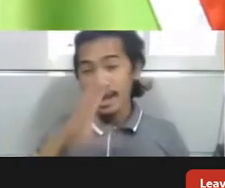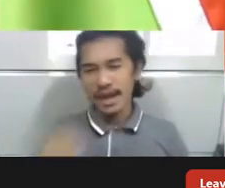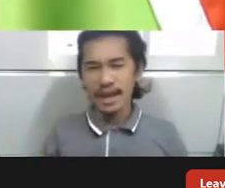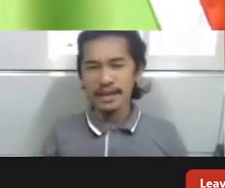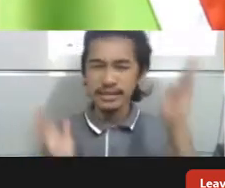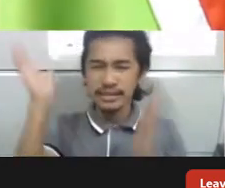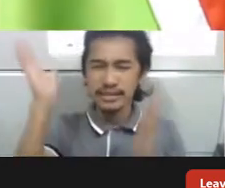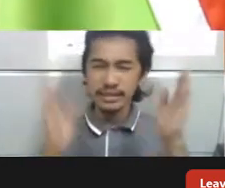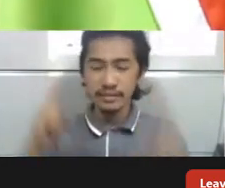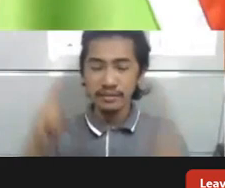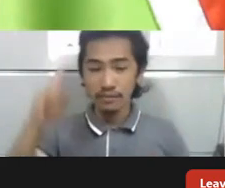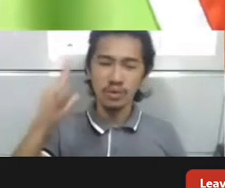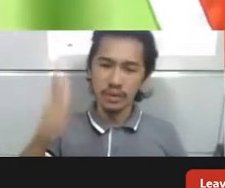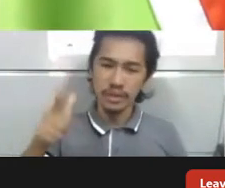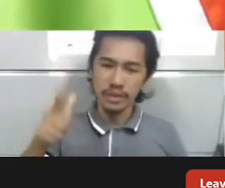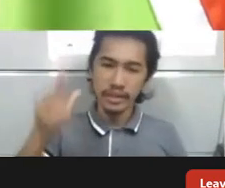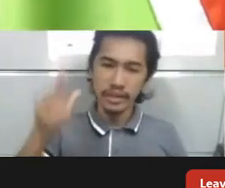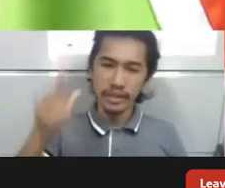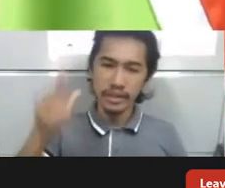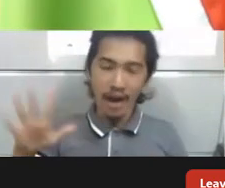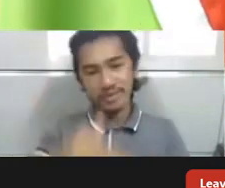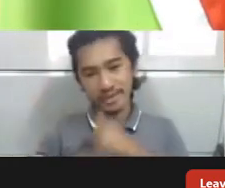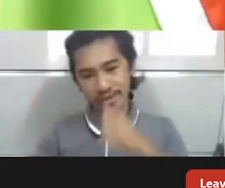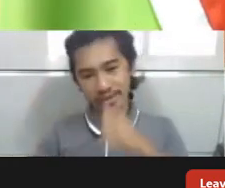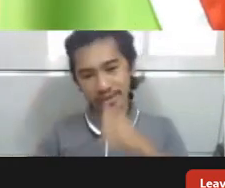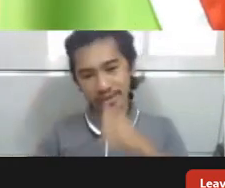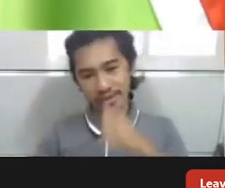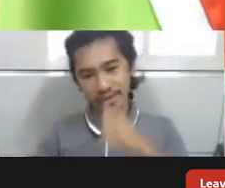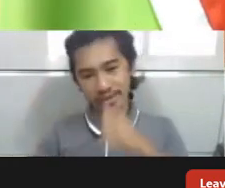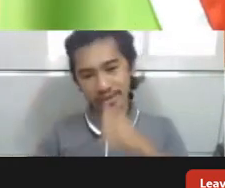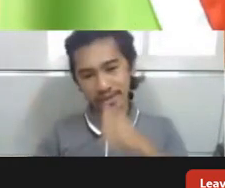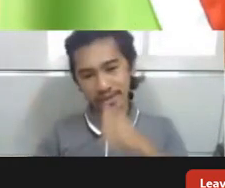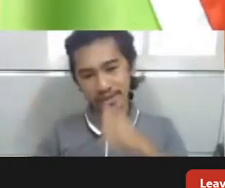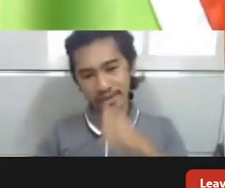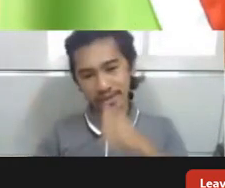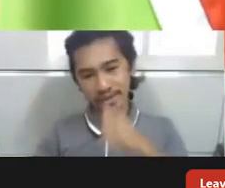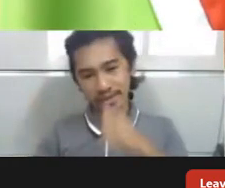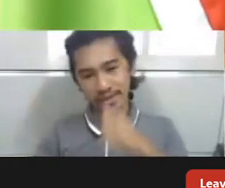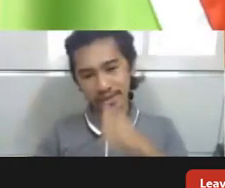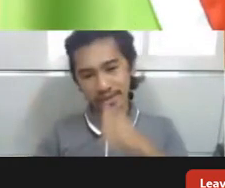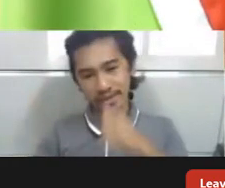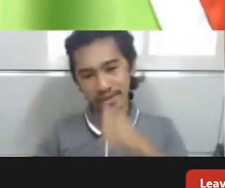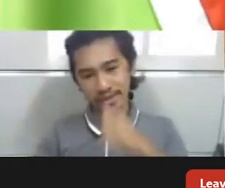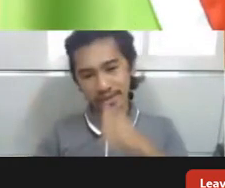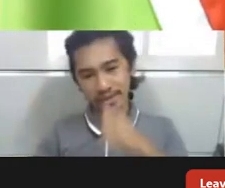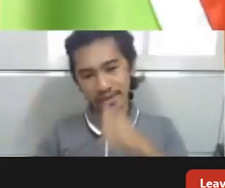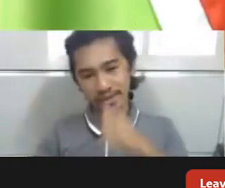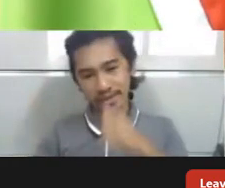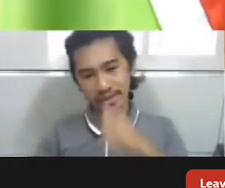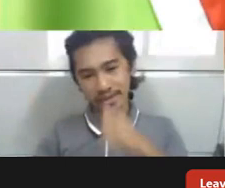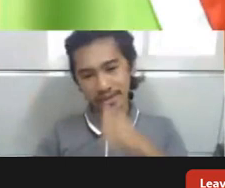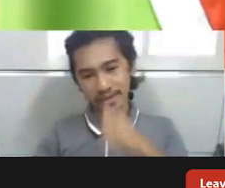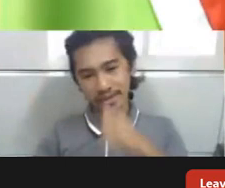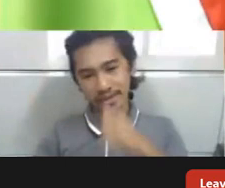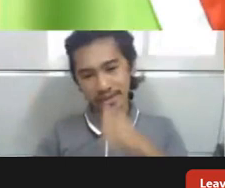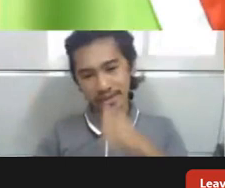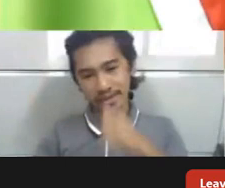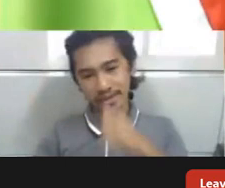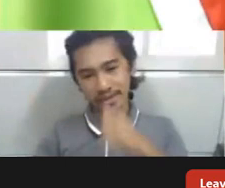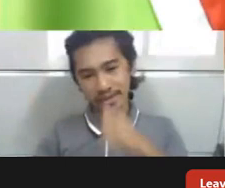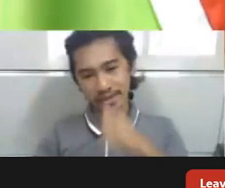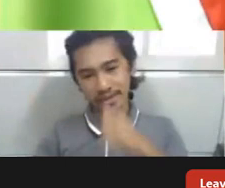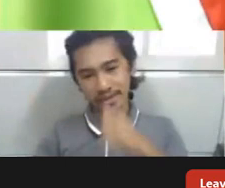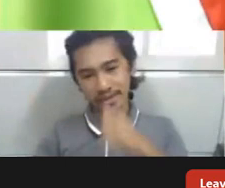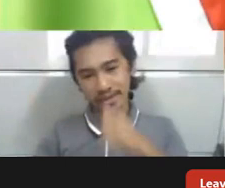department for 25 years. Currently, She is holding a position of